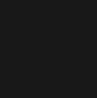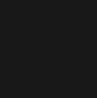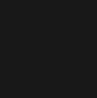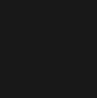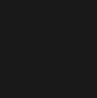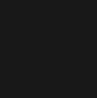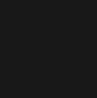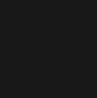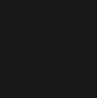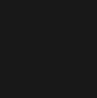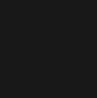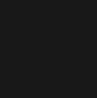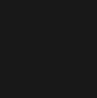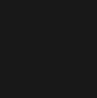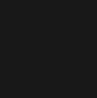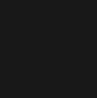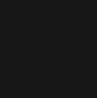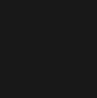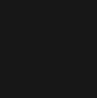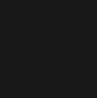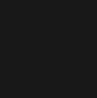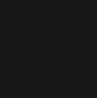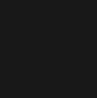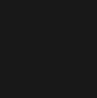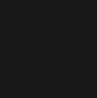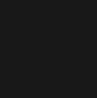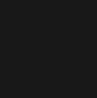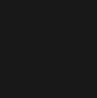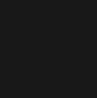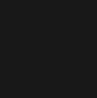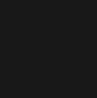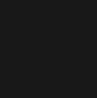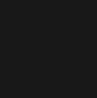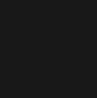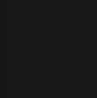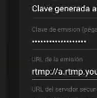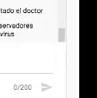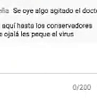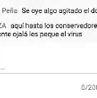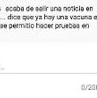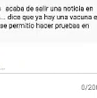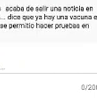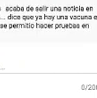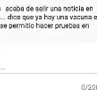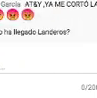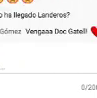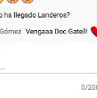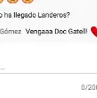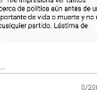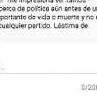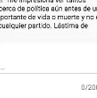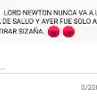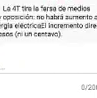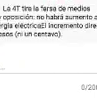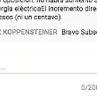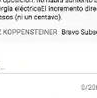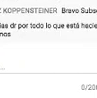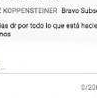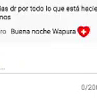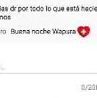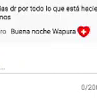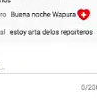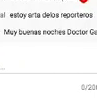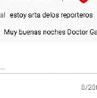Víctor Hugo Borja Borto. Bien, pues muy buenas tardes con todos y todos. Iniciamos con la. Good evening, everyone.